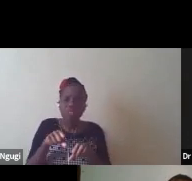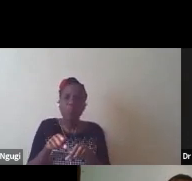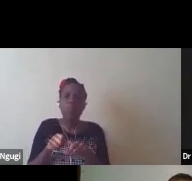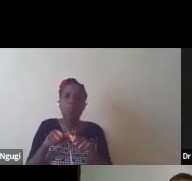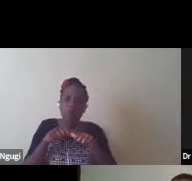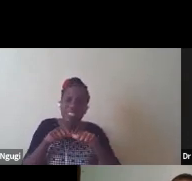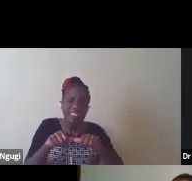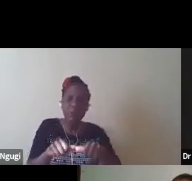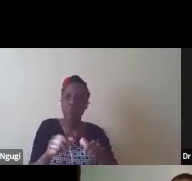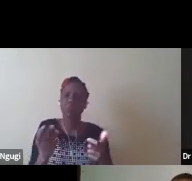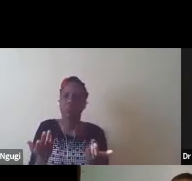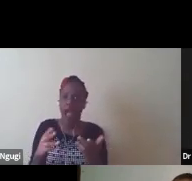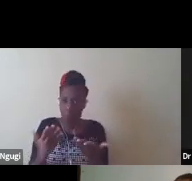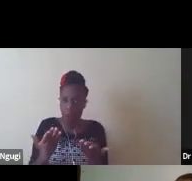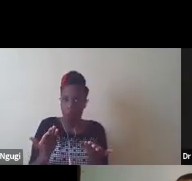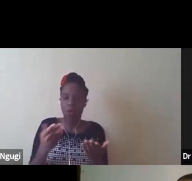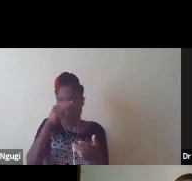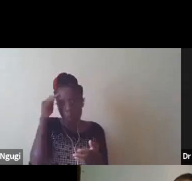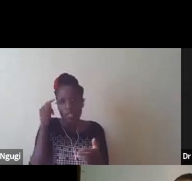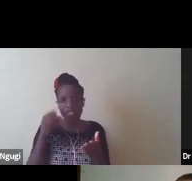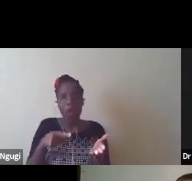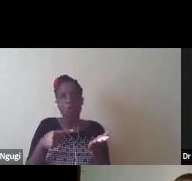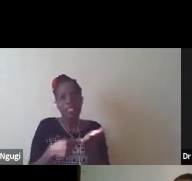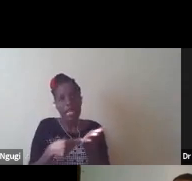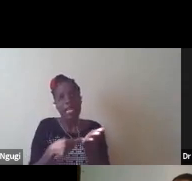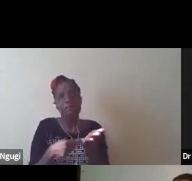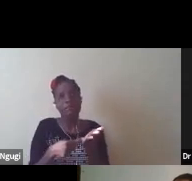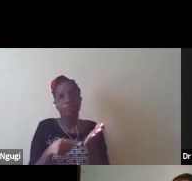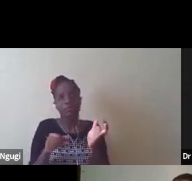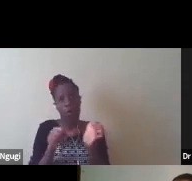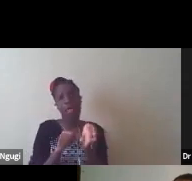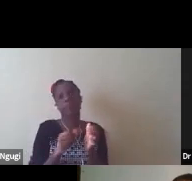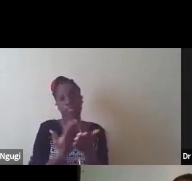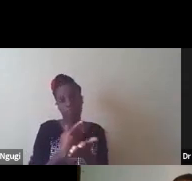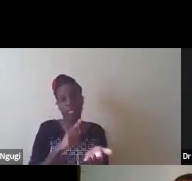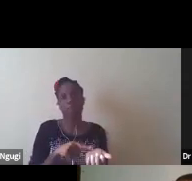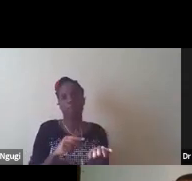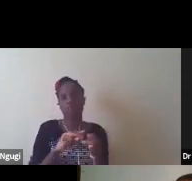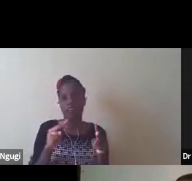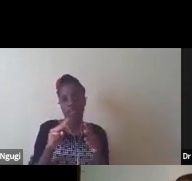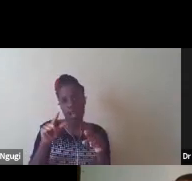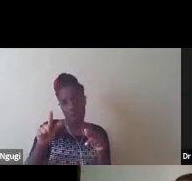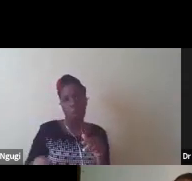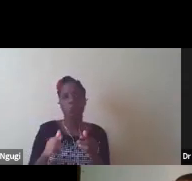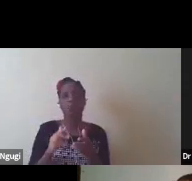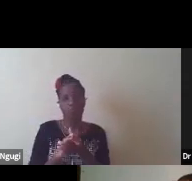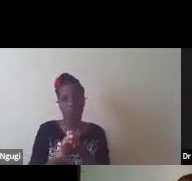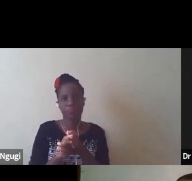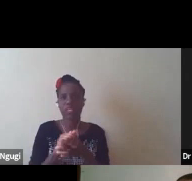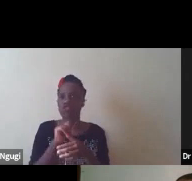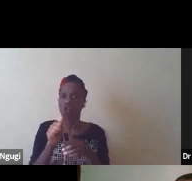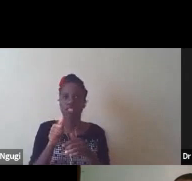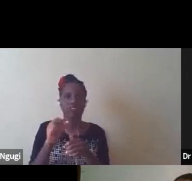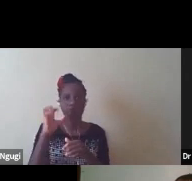keep on embracing or building on, considering that fact that internet penetration in Africa is still at, even not at 50%, it's